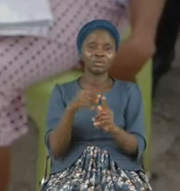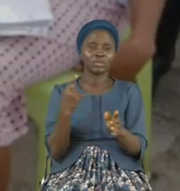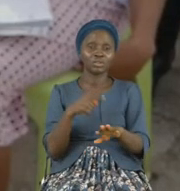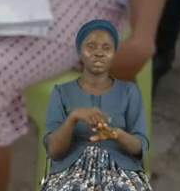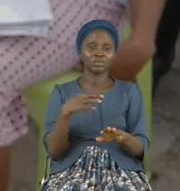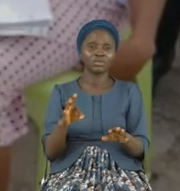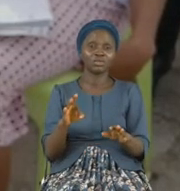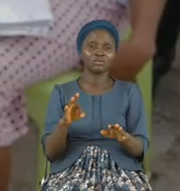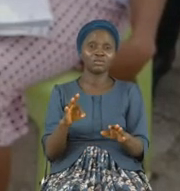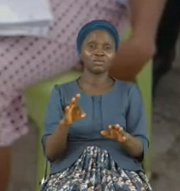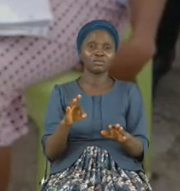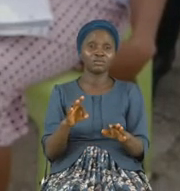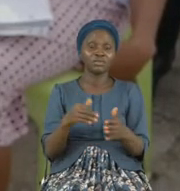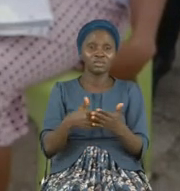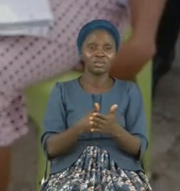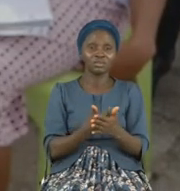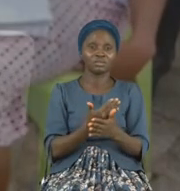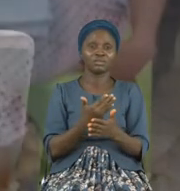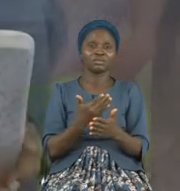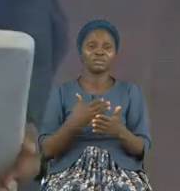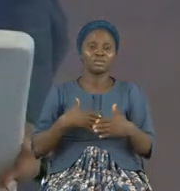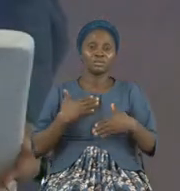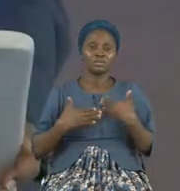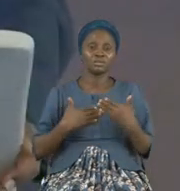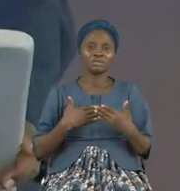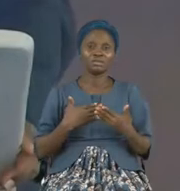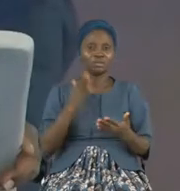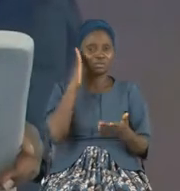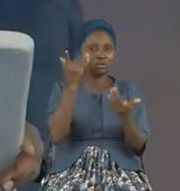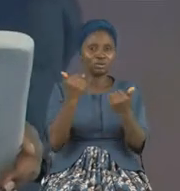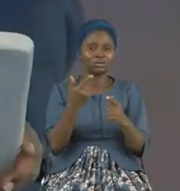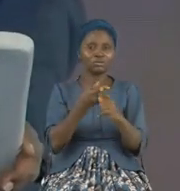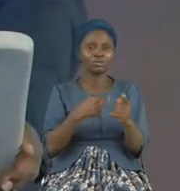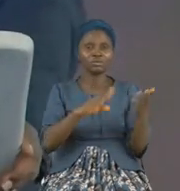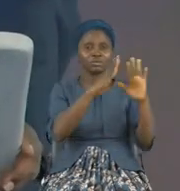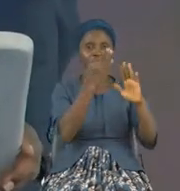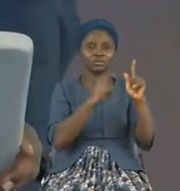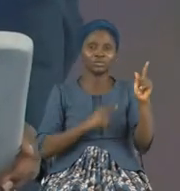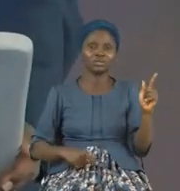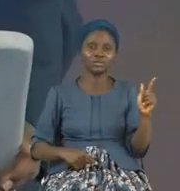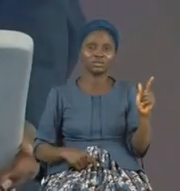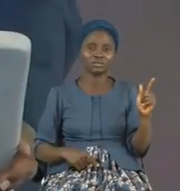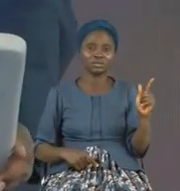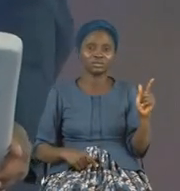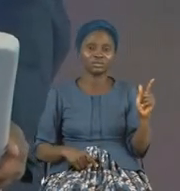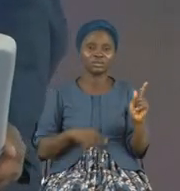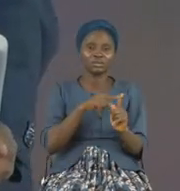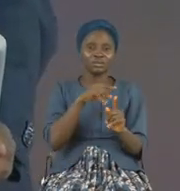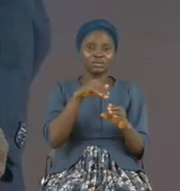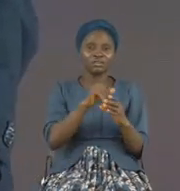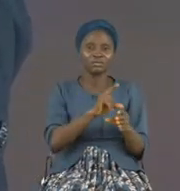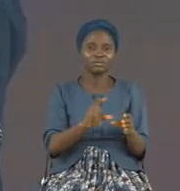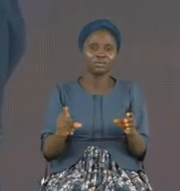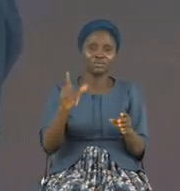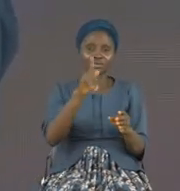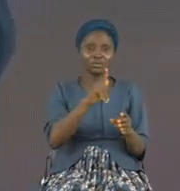refreshing shall come from the presence of the Lord. Look at verse 26.